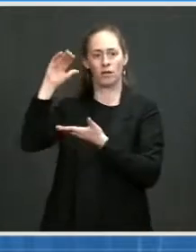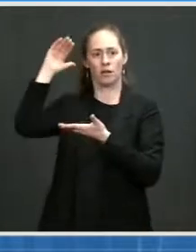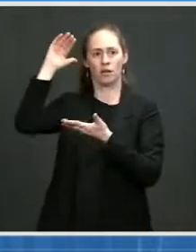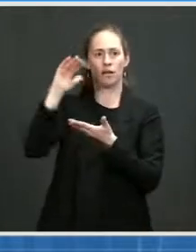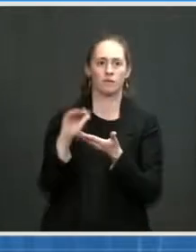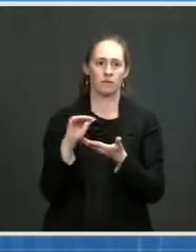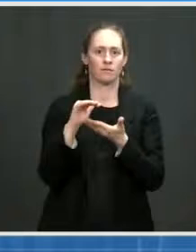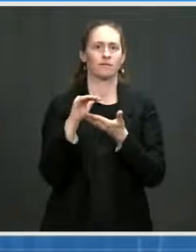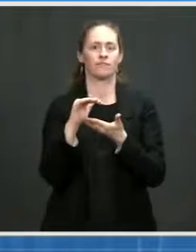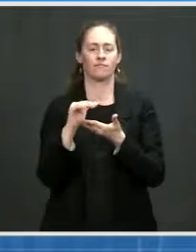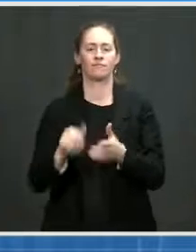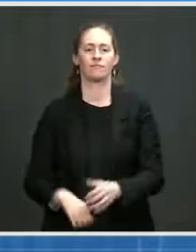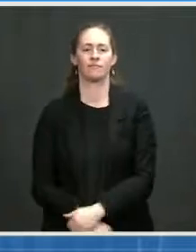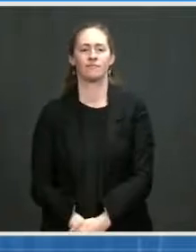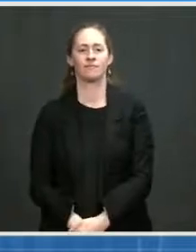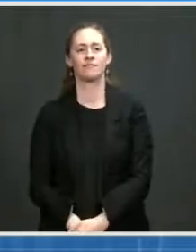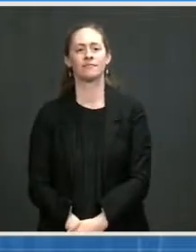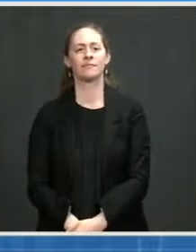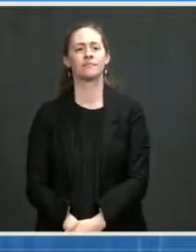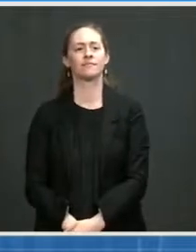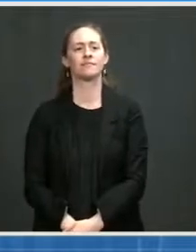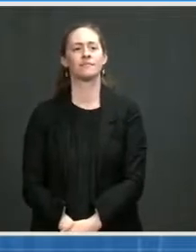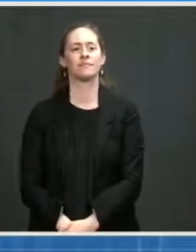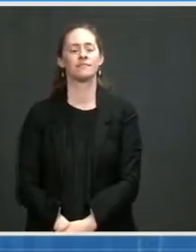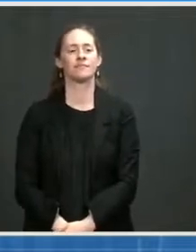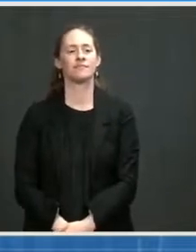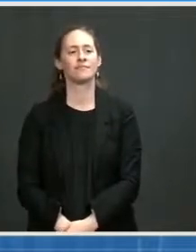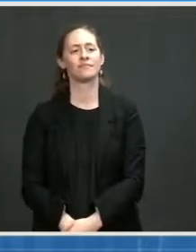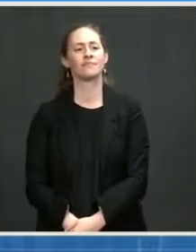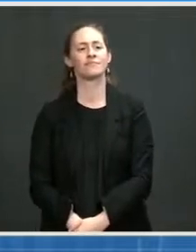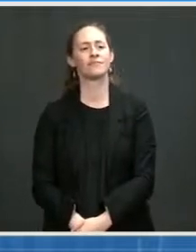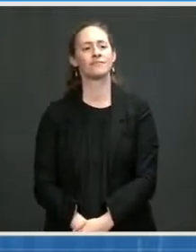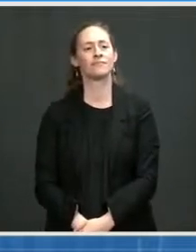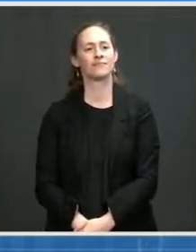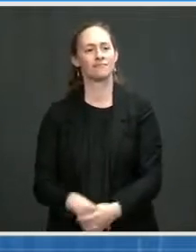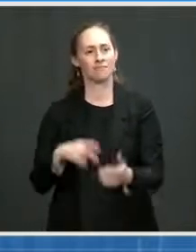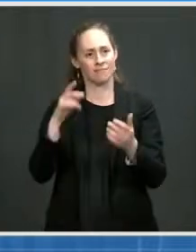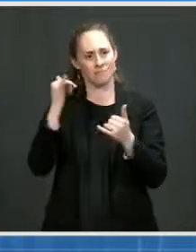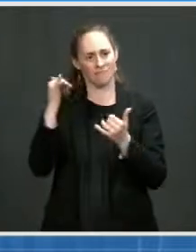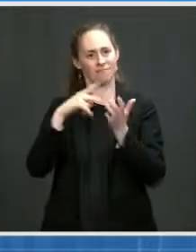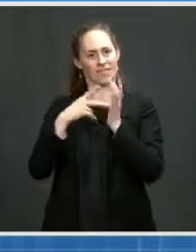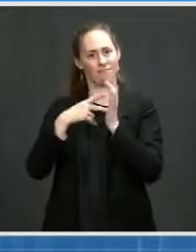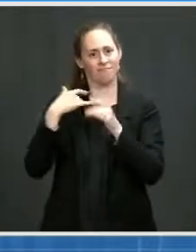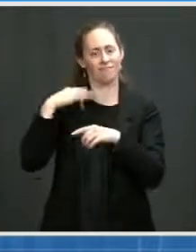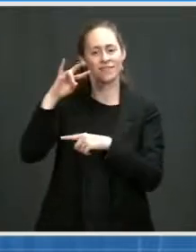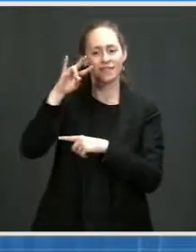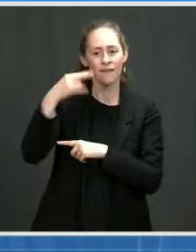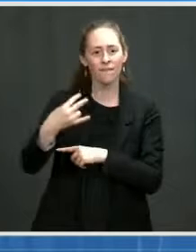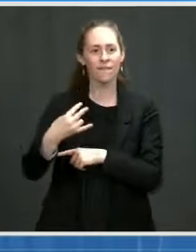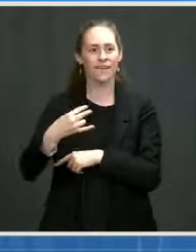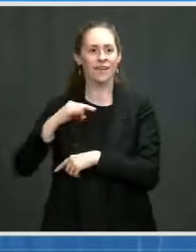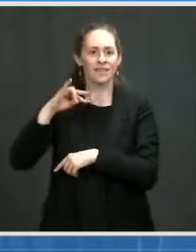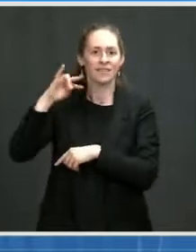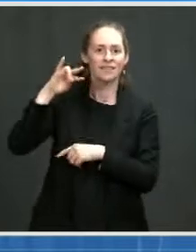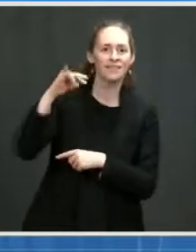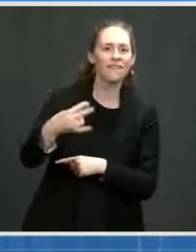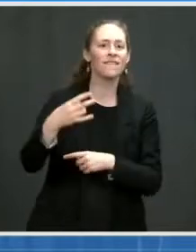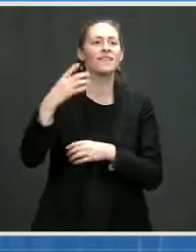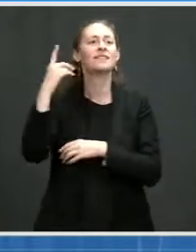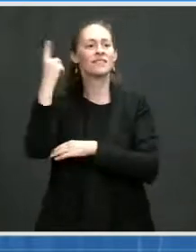average and reflects 7 consecutive days with our 7-day average below 30,000 cases a